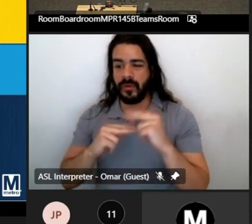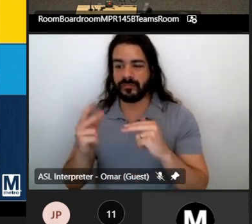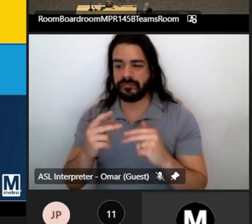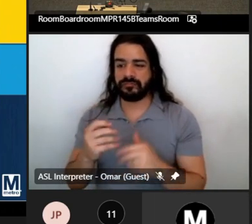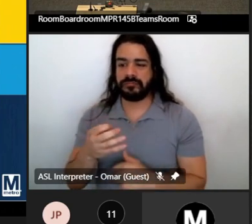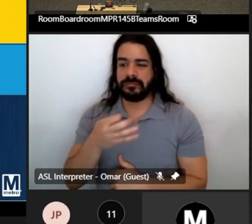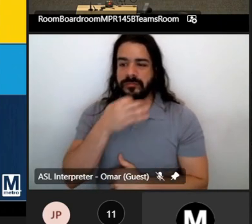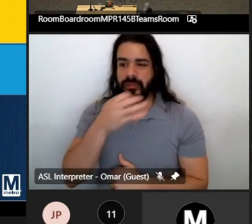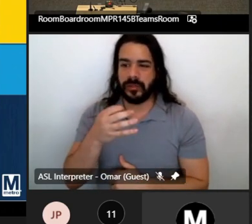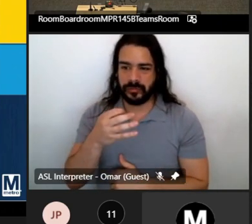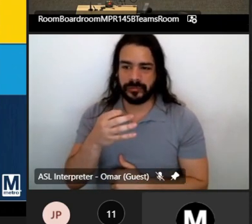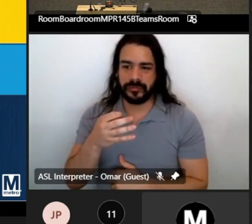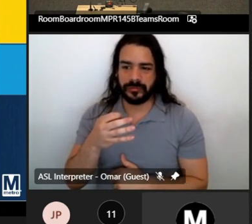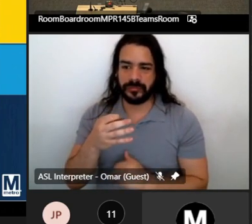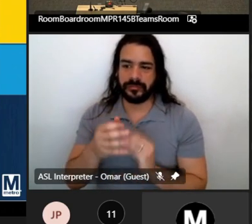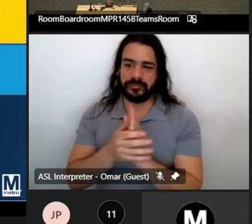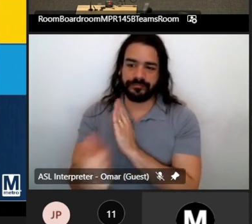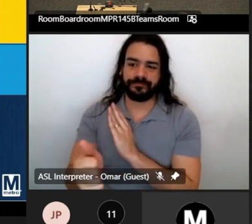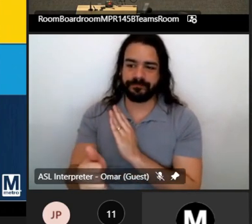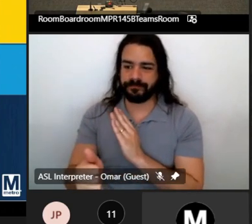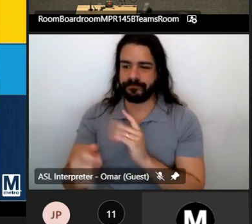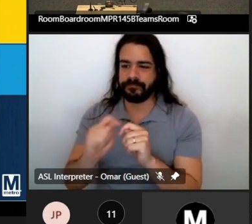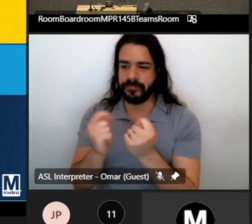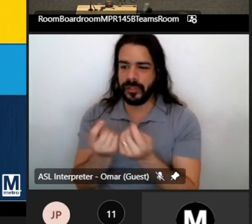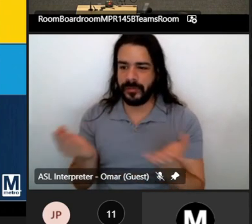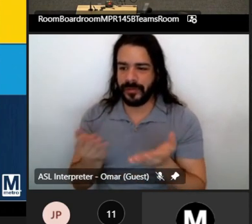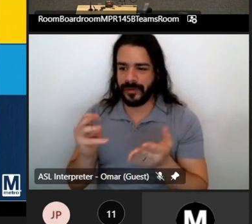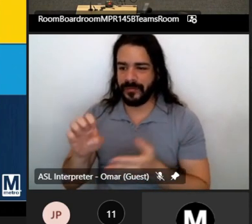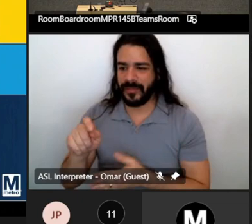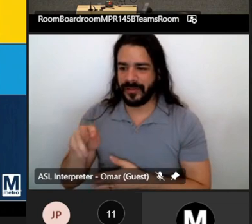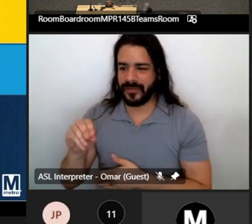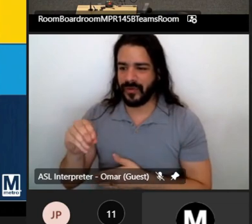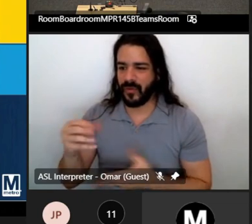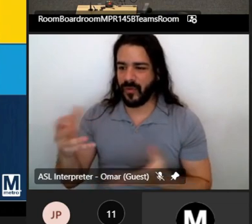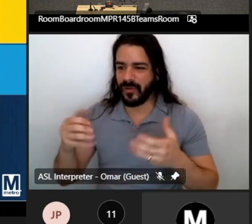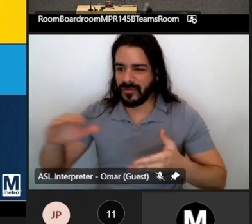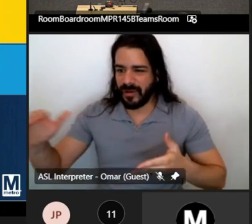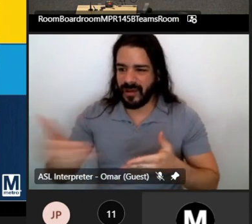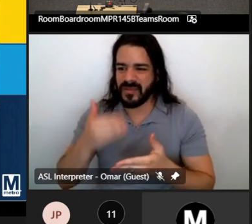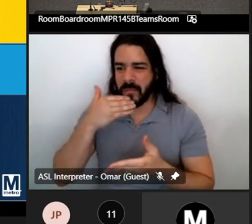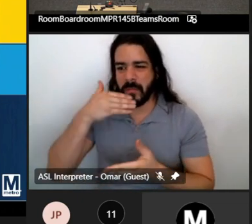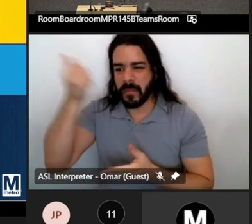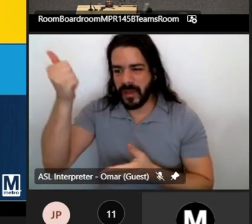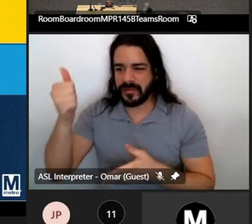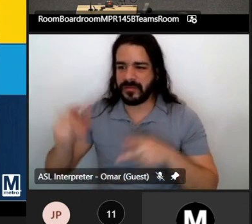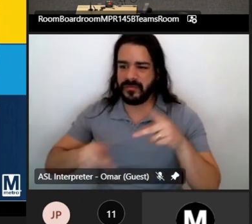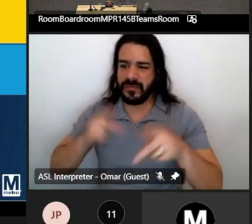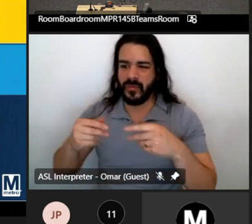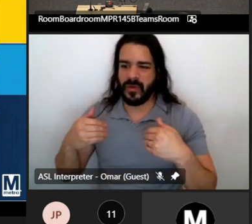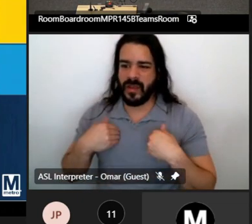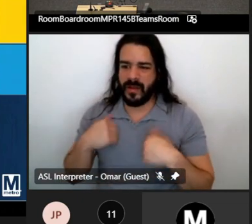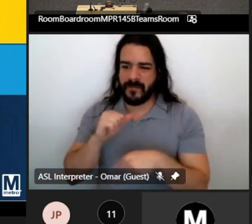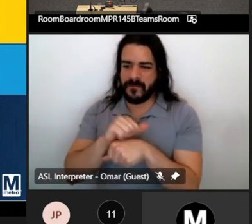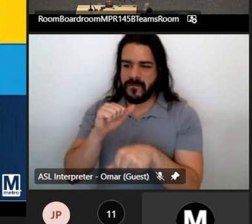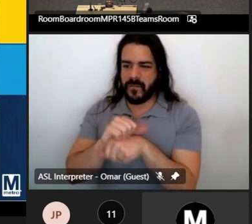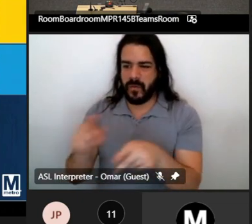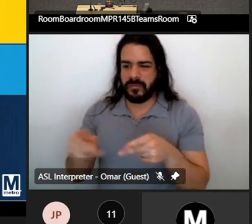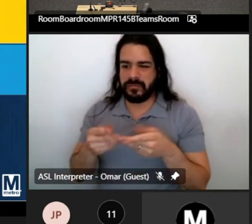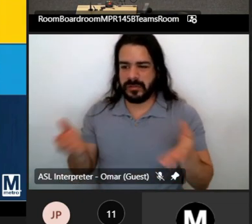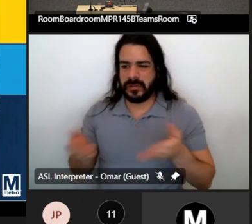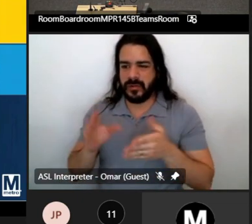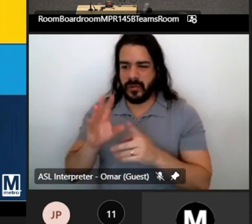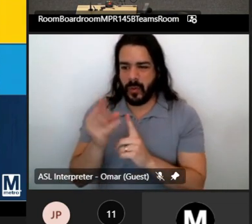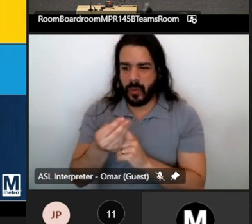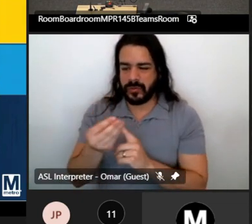We build talented teams at Metro. We are looking to recruit the best of the best and provide a